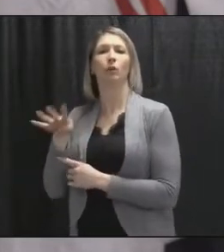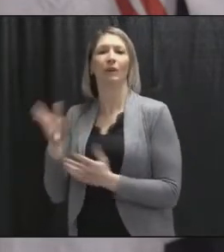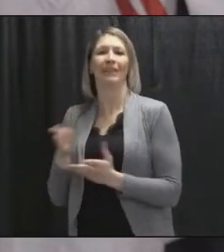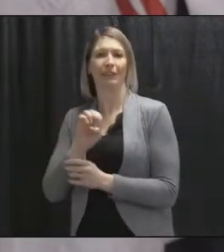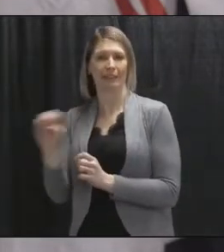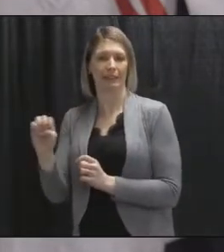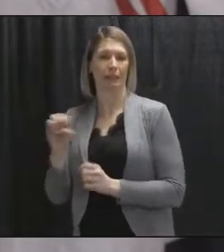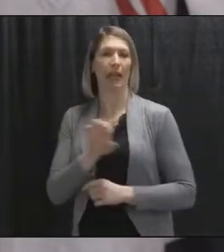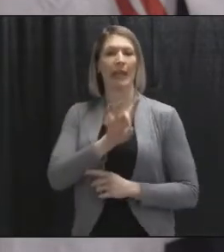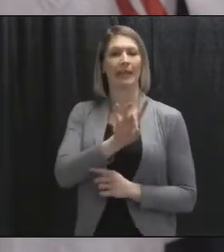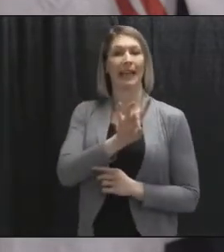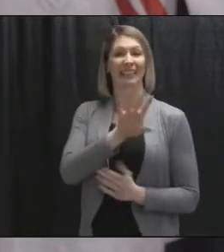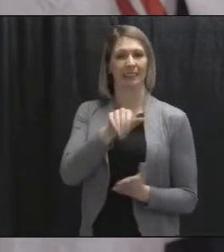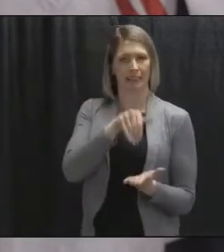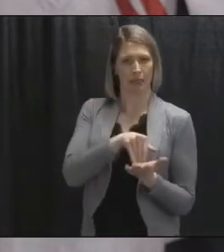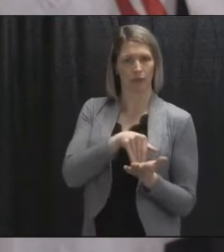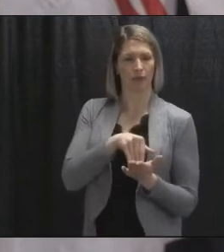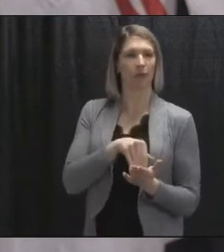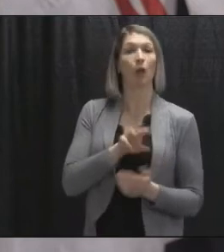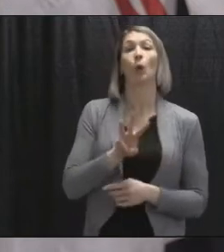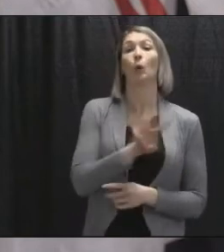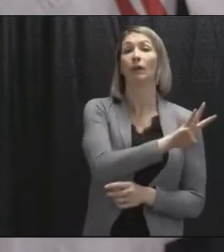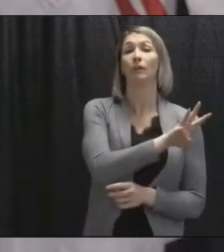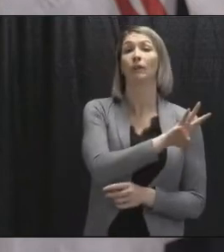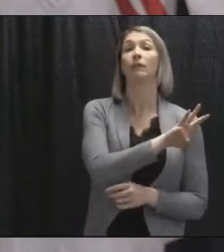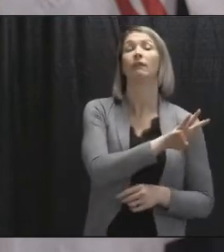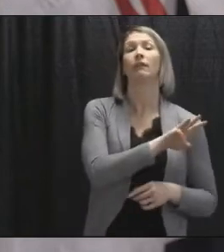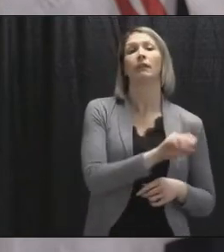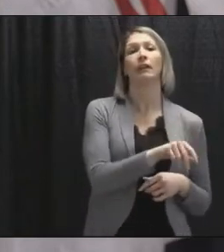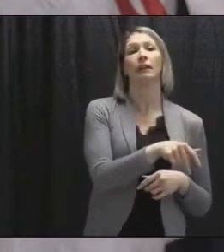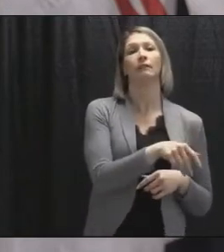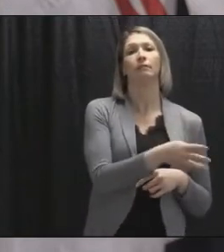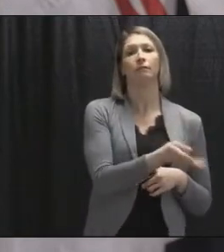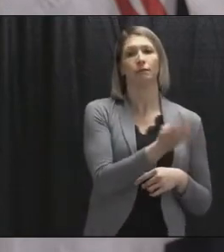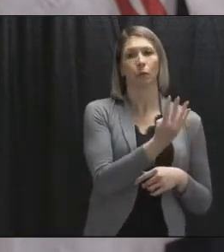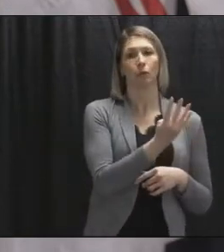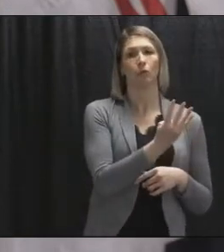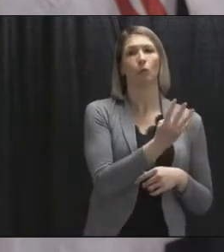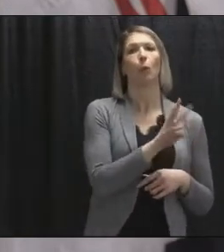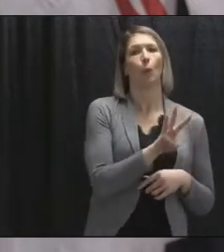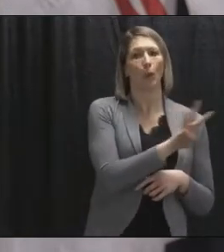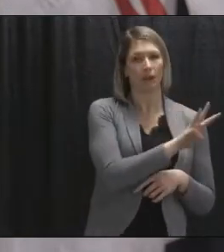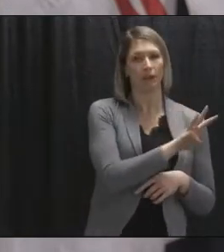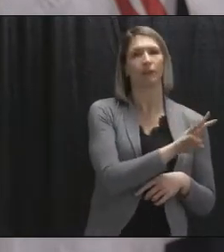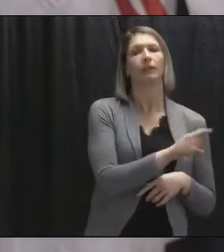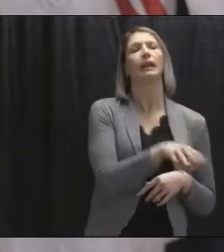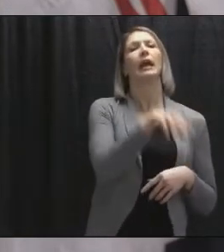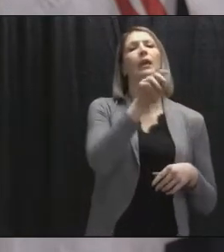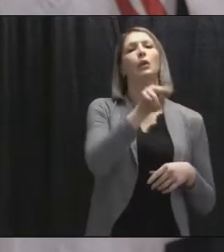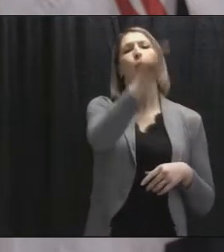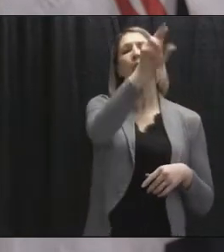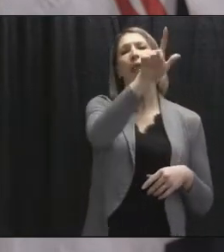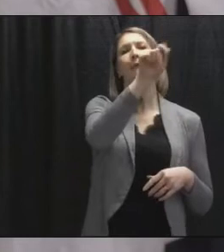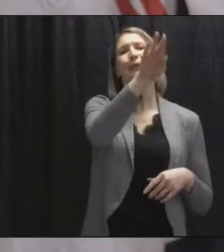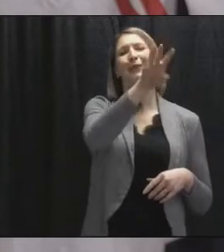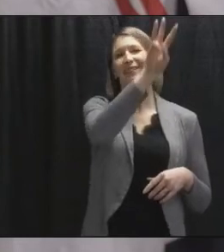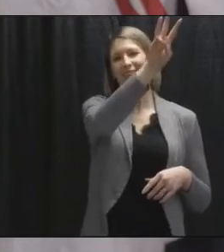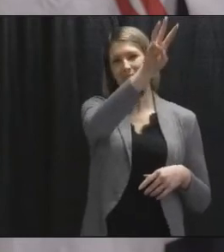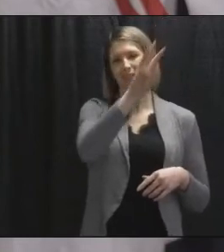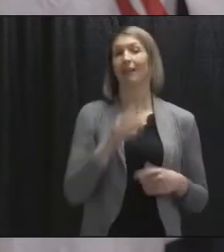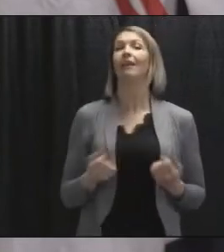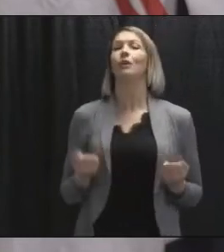Health, 3 in Western Health, and 6 in Labrador-Granville Health. We have seen evidence of how together we can curb the